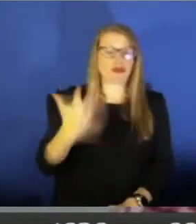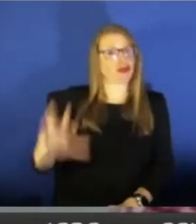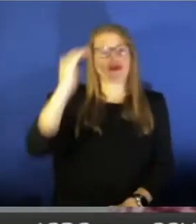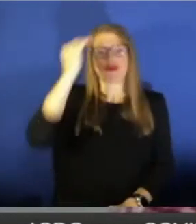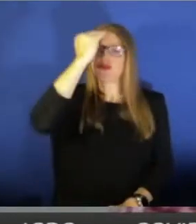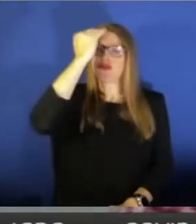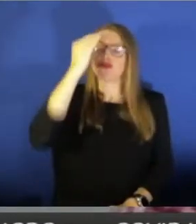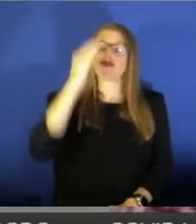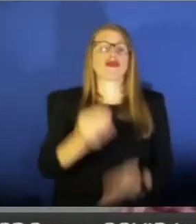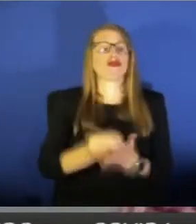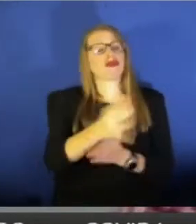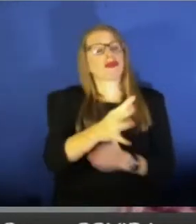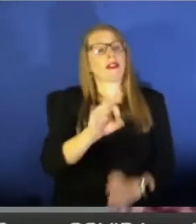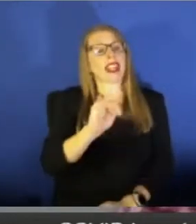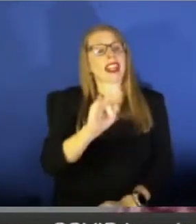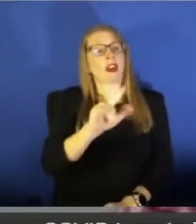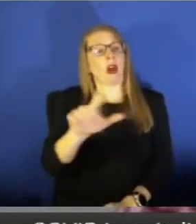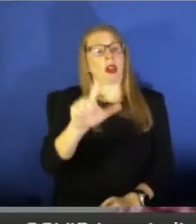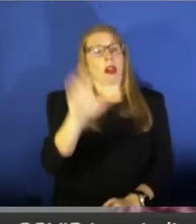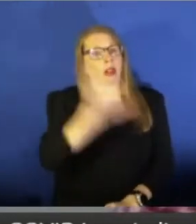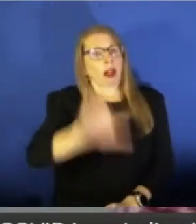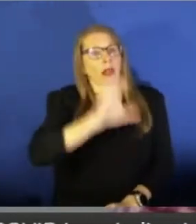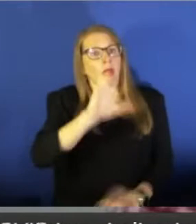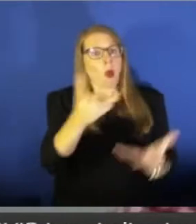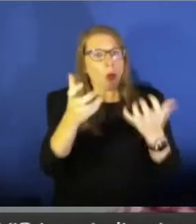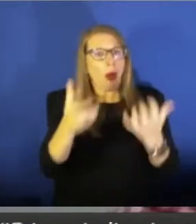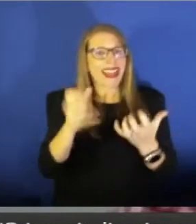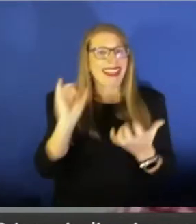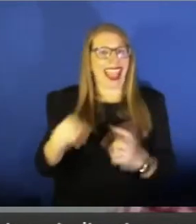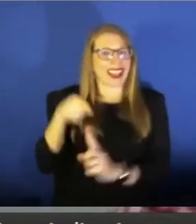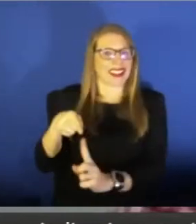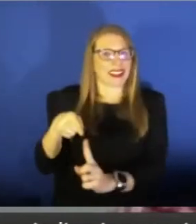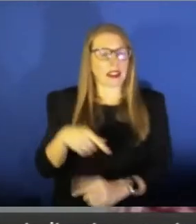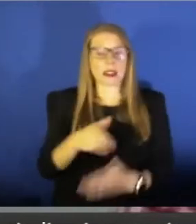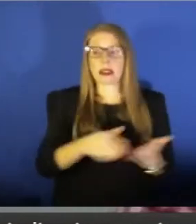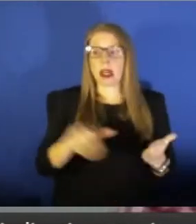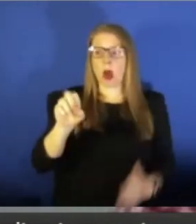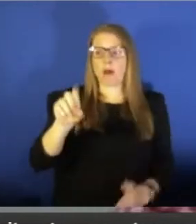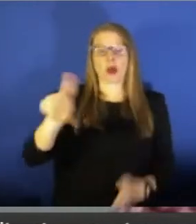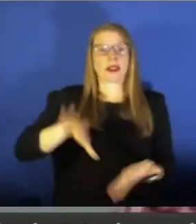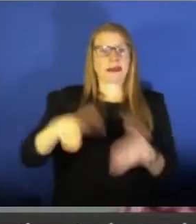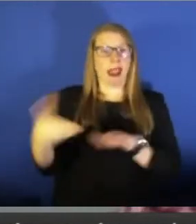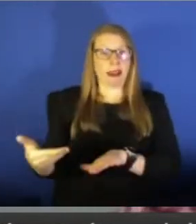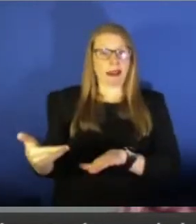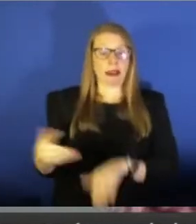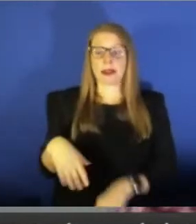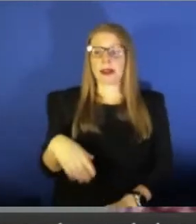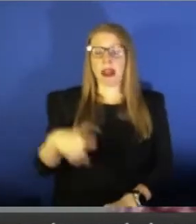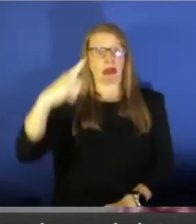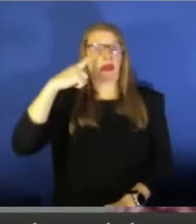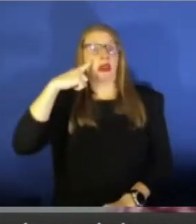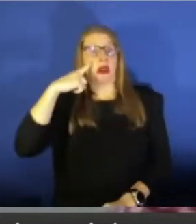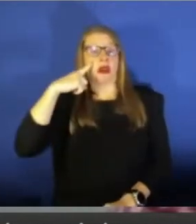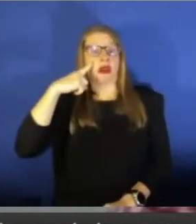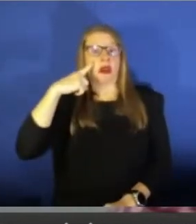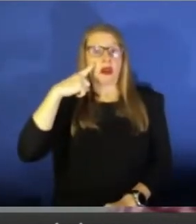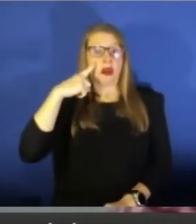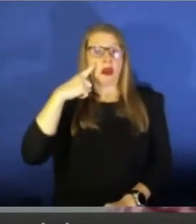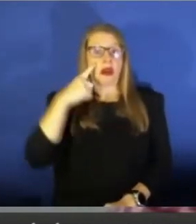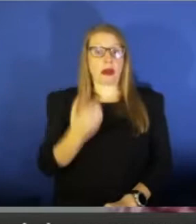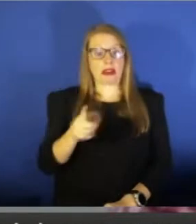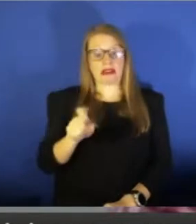pill. And I see kids coming in and they think they're taking Perks, but they're not taking Perks. So when they check it, it's not Percocet, a